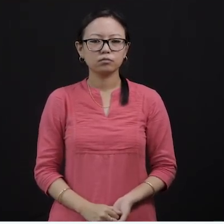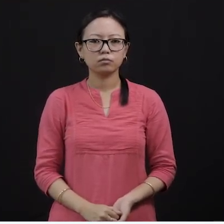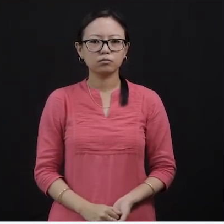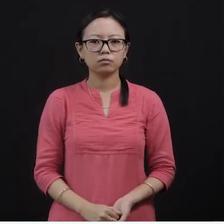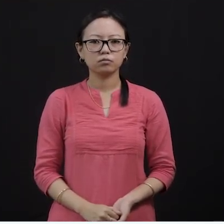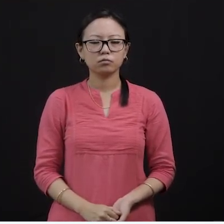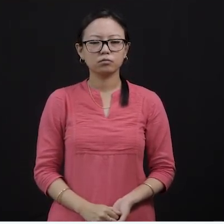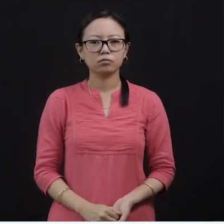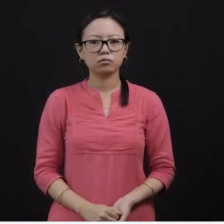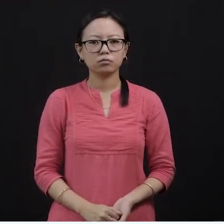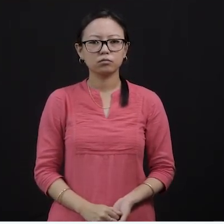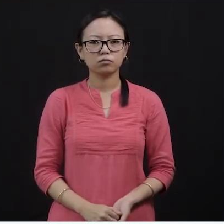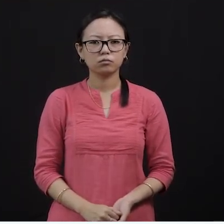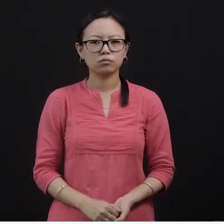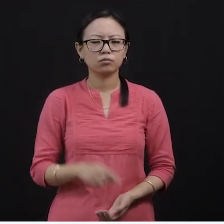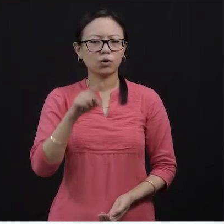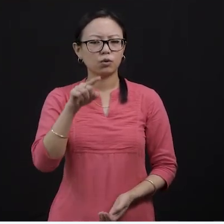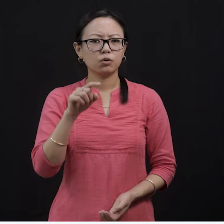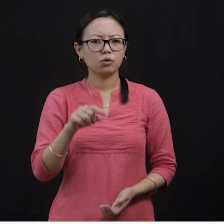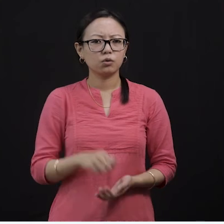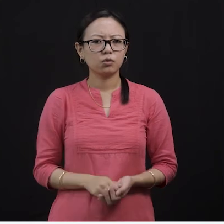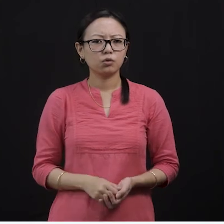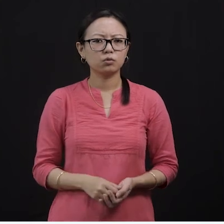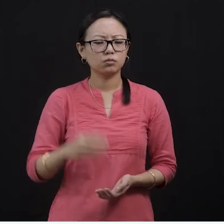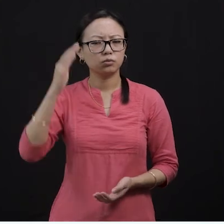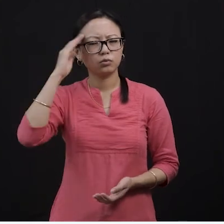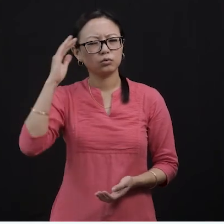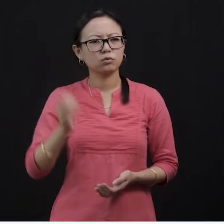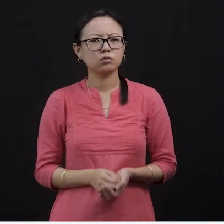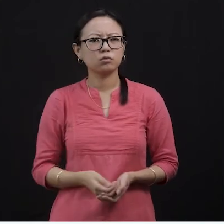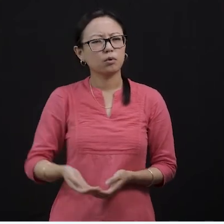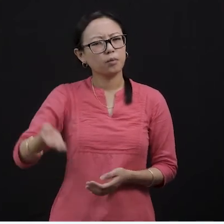Now students, do you know, many years back,